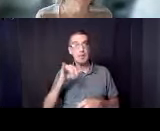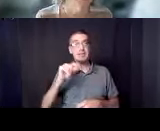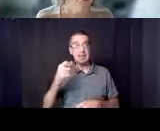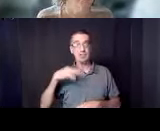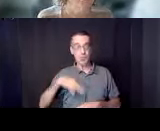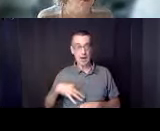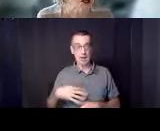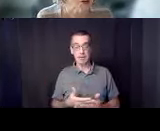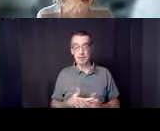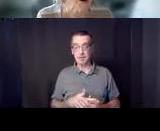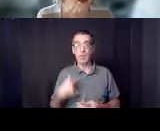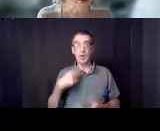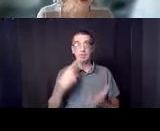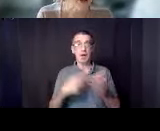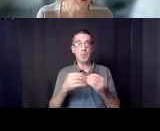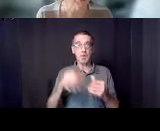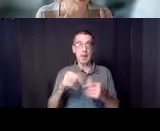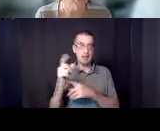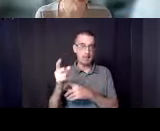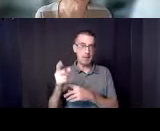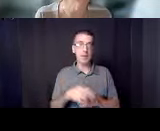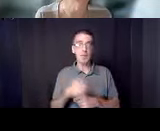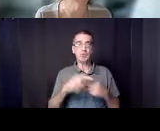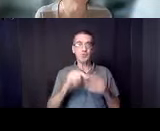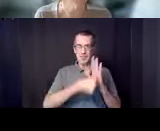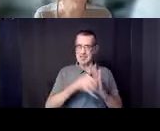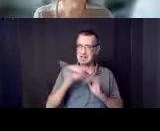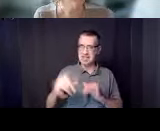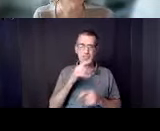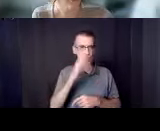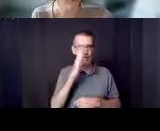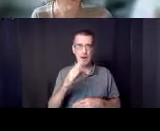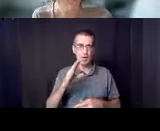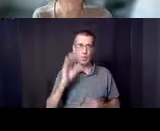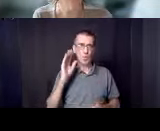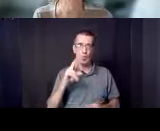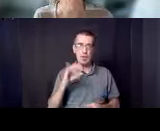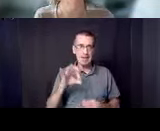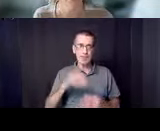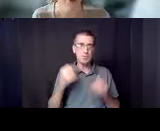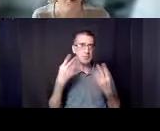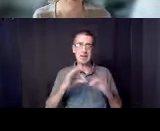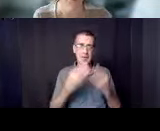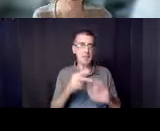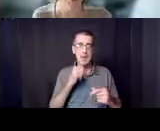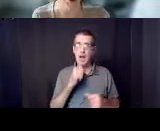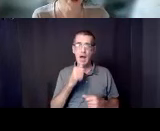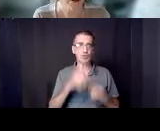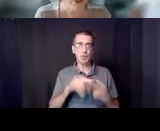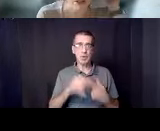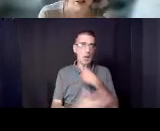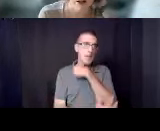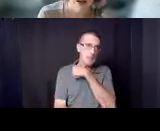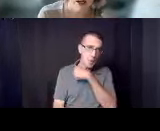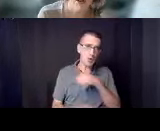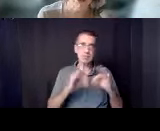credit. So we'll talk more about that in a minute. I just want to emphasize that's a direct relief to lots of families, but not to the poorest